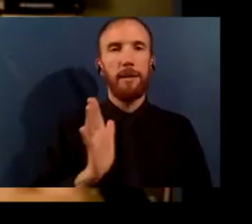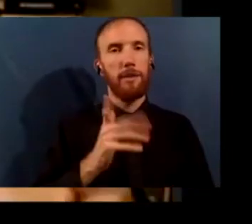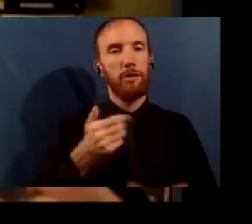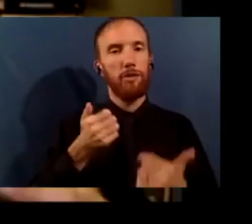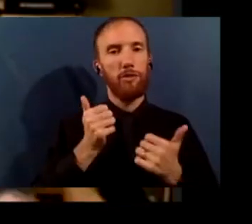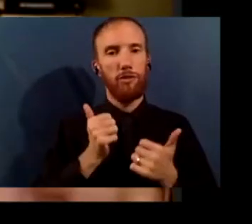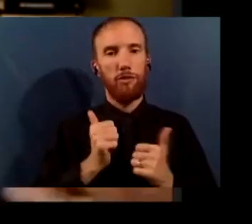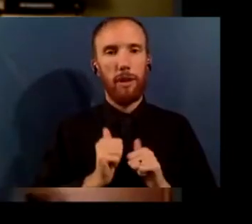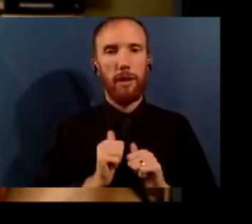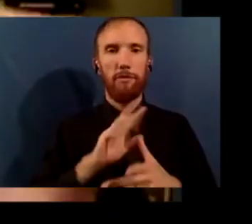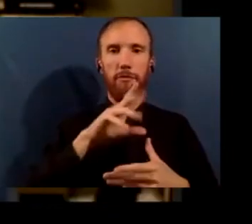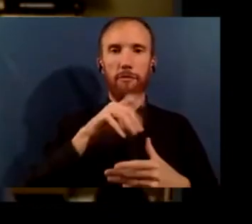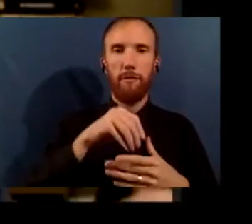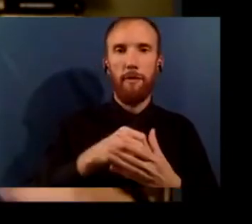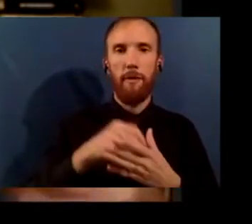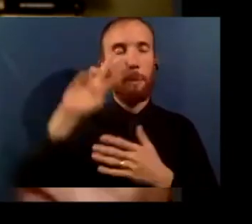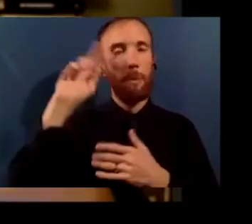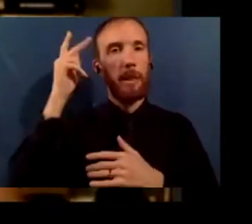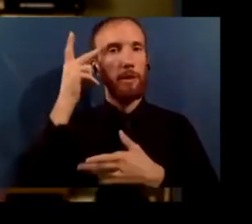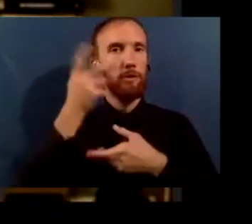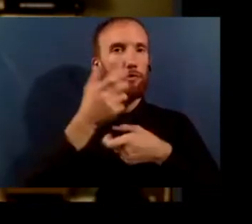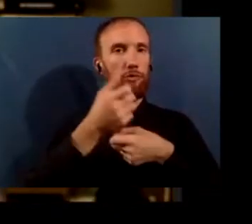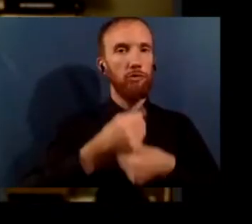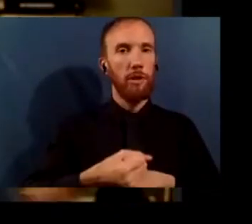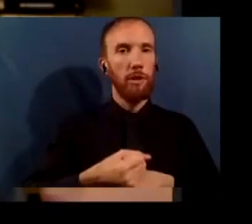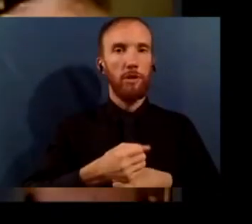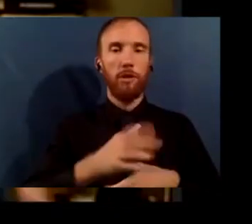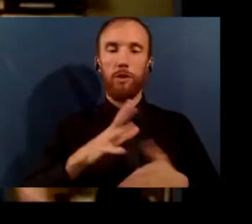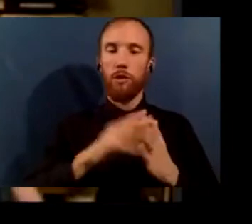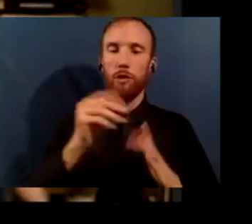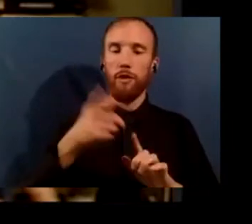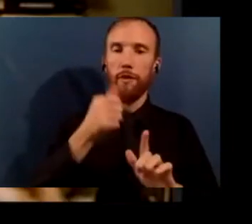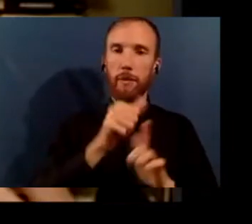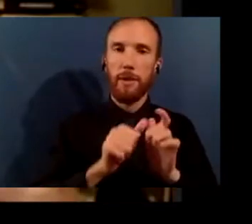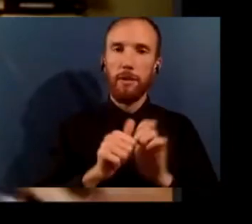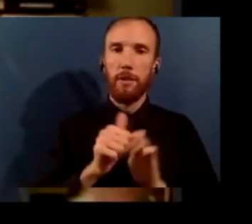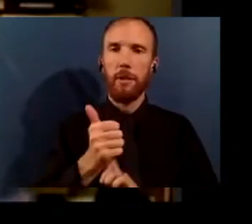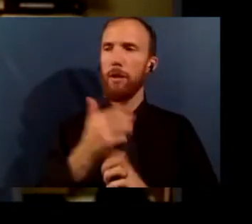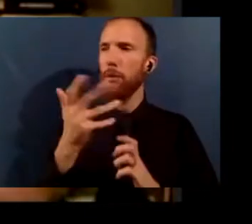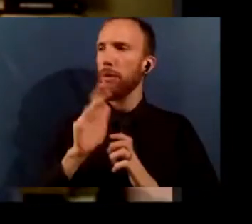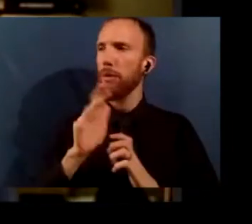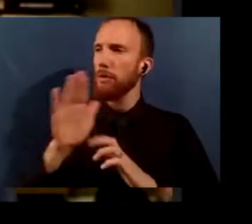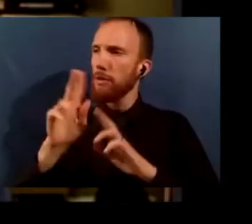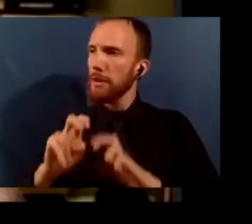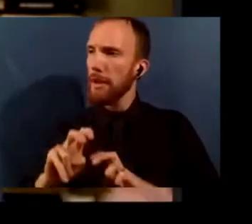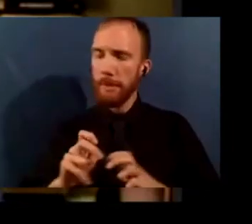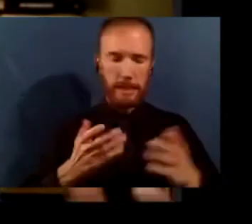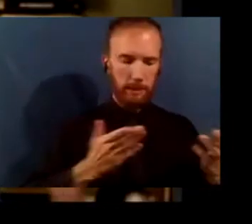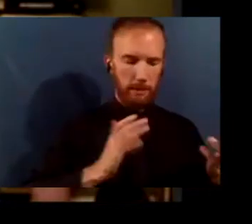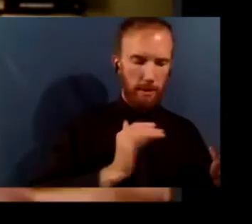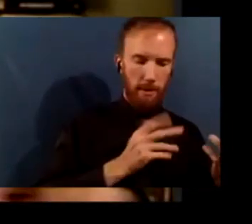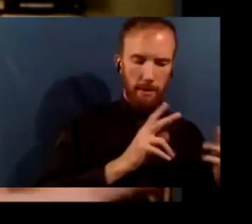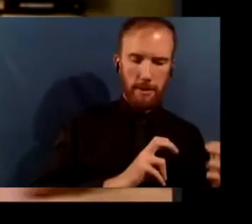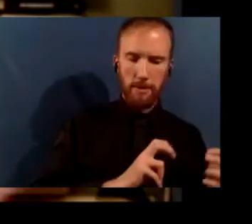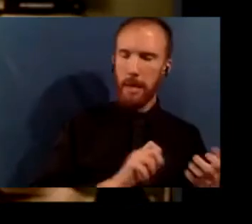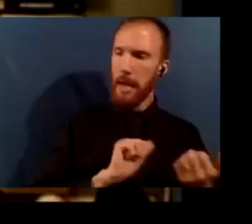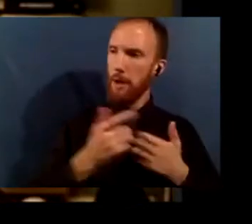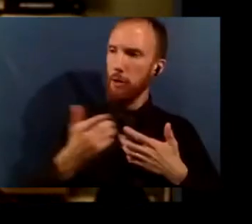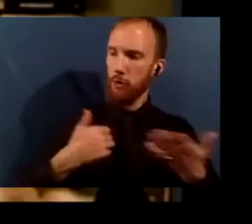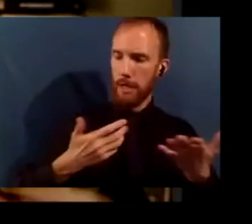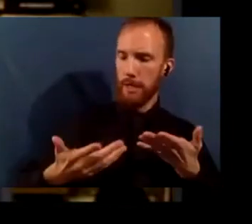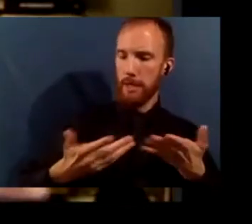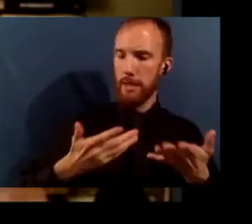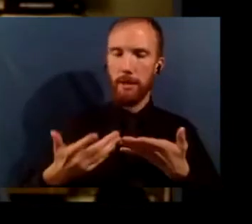word, you engage with each other. You learn from each other. What is your assessment? This is our assessment. And then how can we collaborate where we